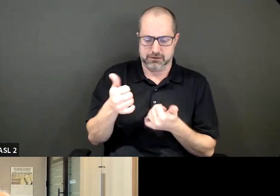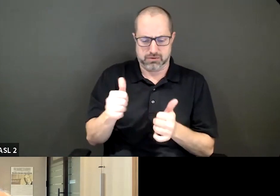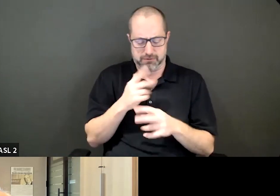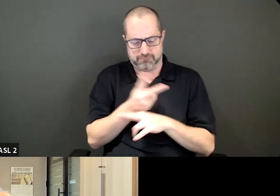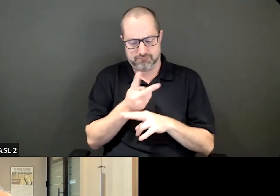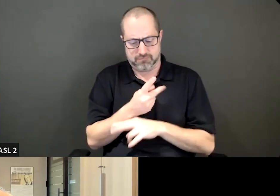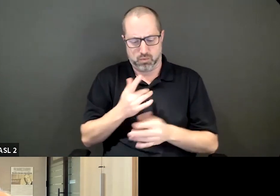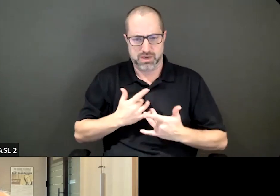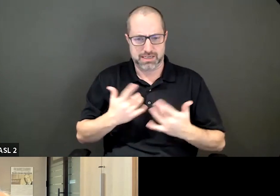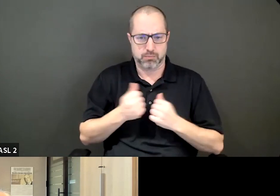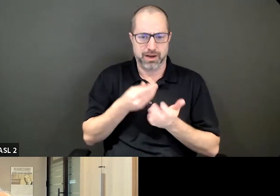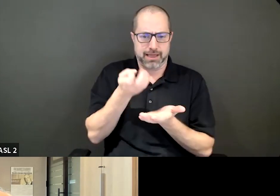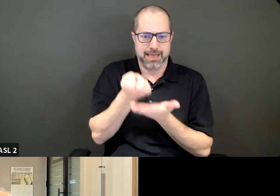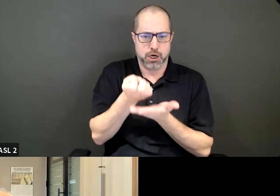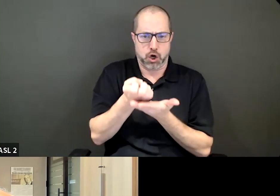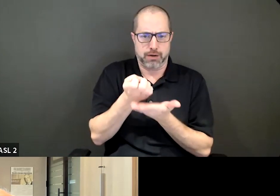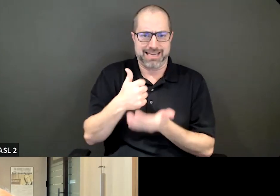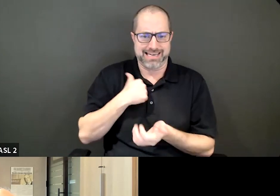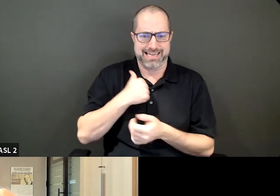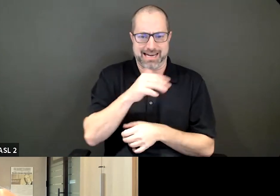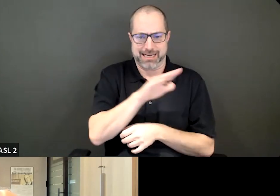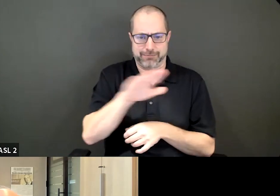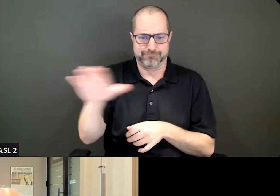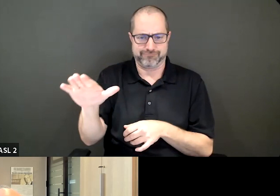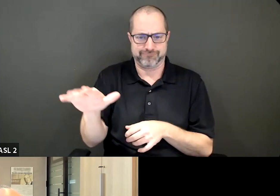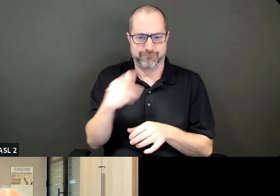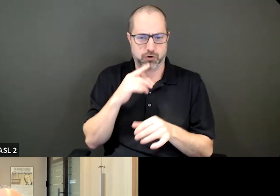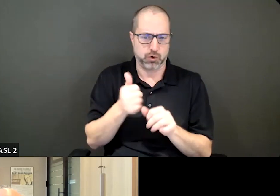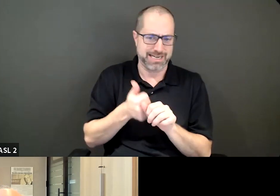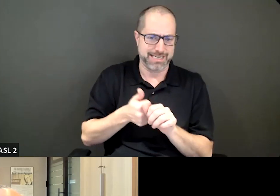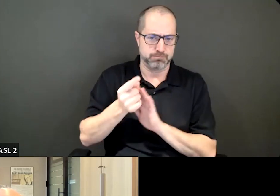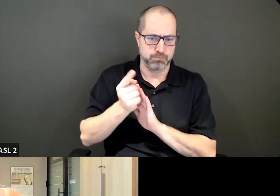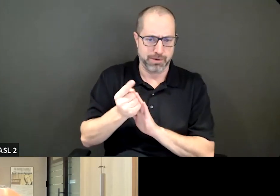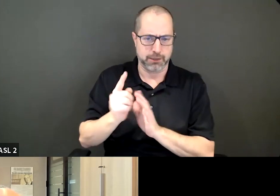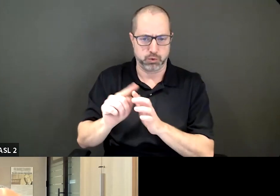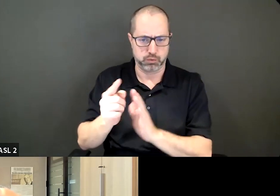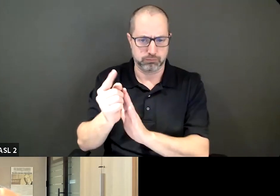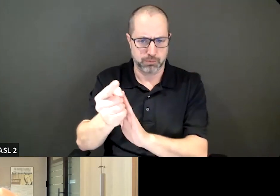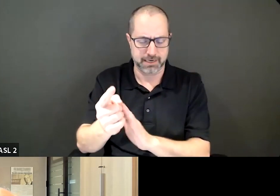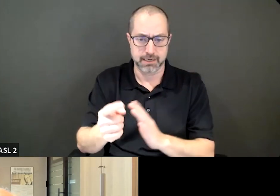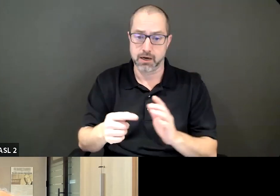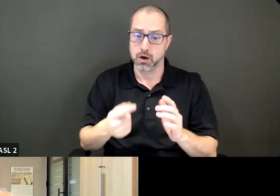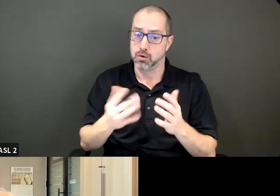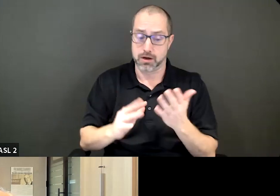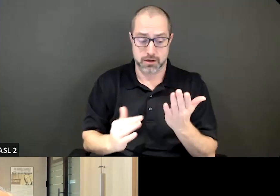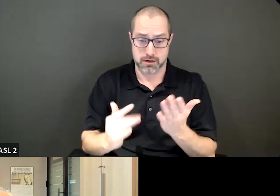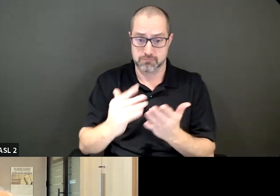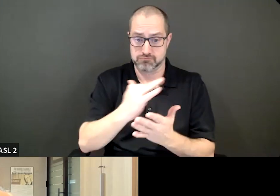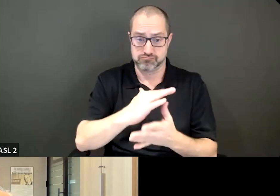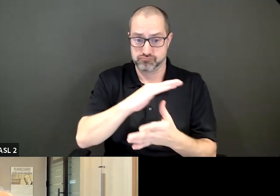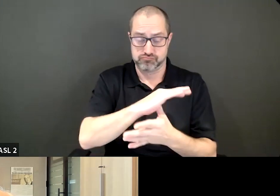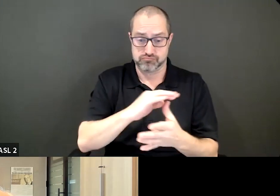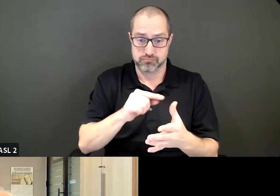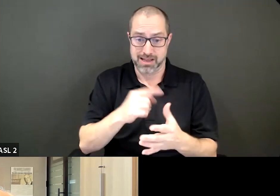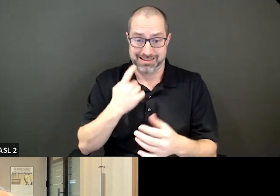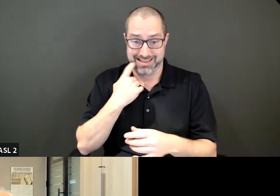a moment-by-moment basis. One of the things that stands out more than anything else is that the latest survey that was done